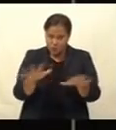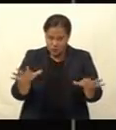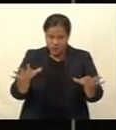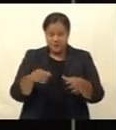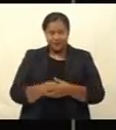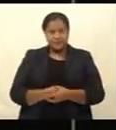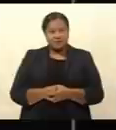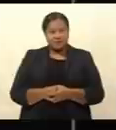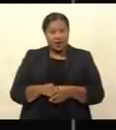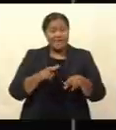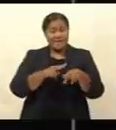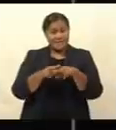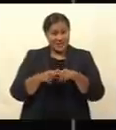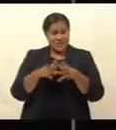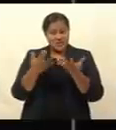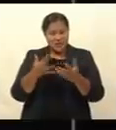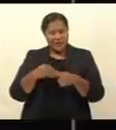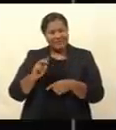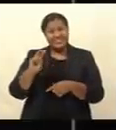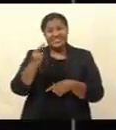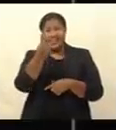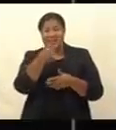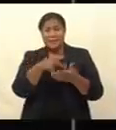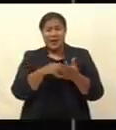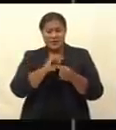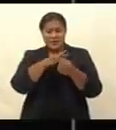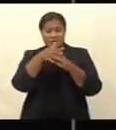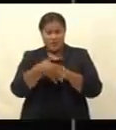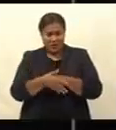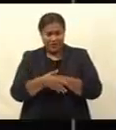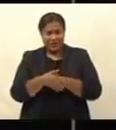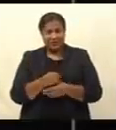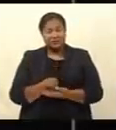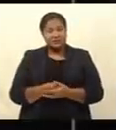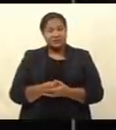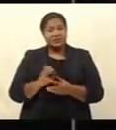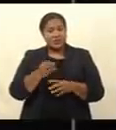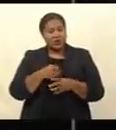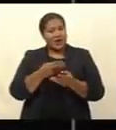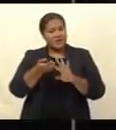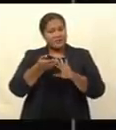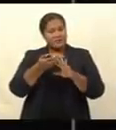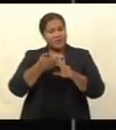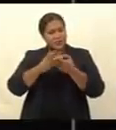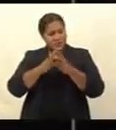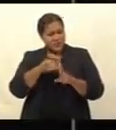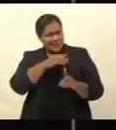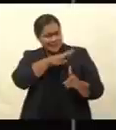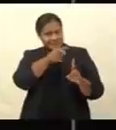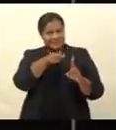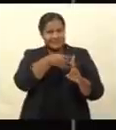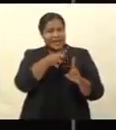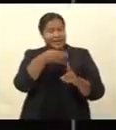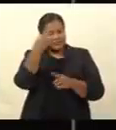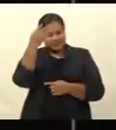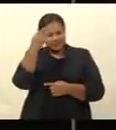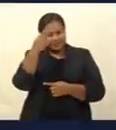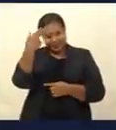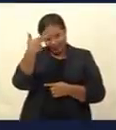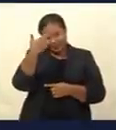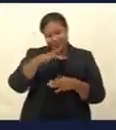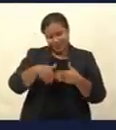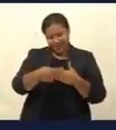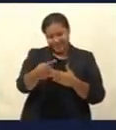crisis. Fiji is battling the second wave of the infections as community screening and swabbing continues. Kritika Kumar